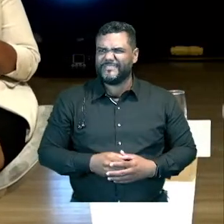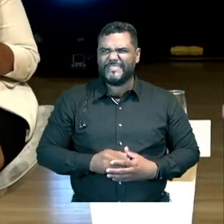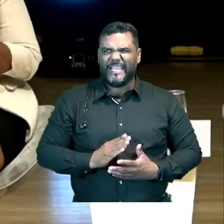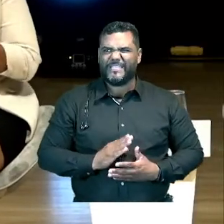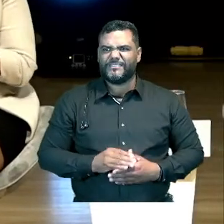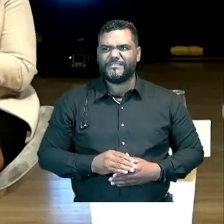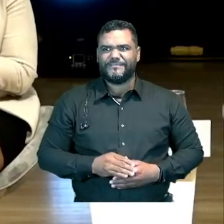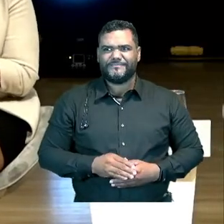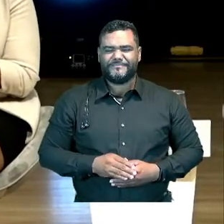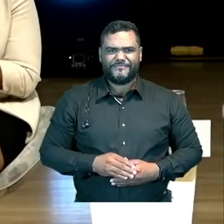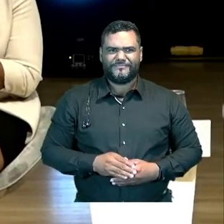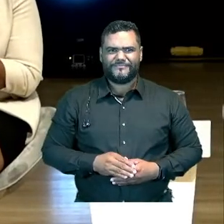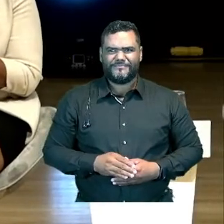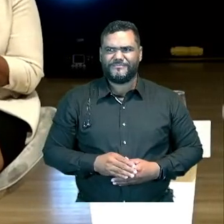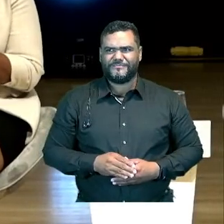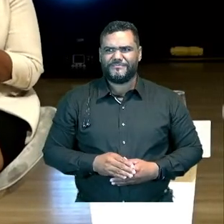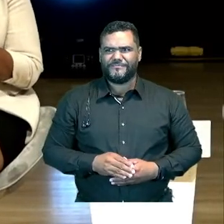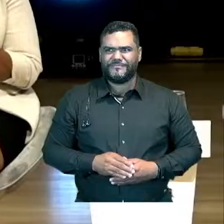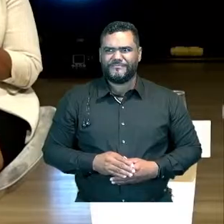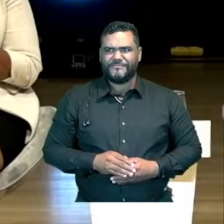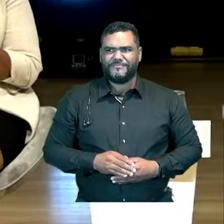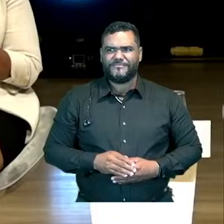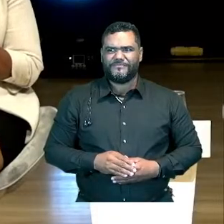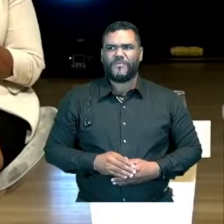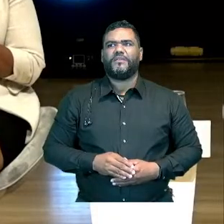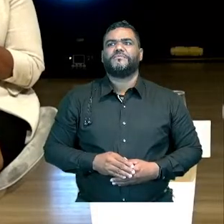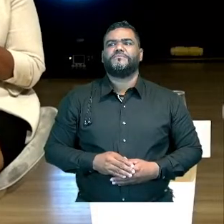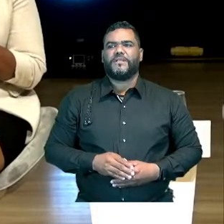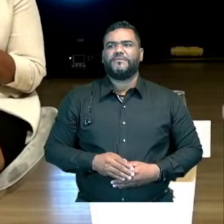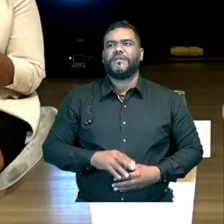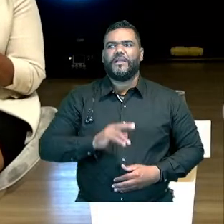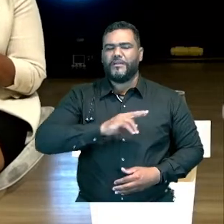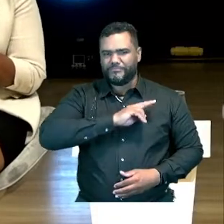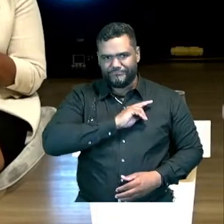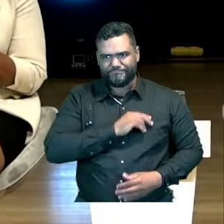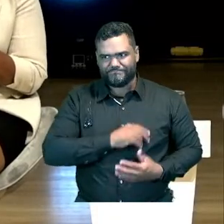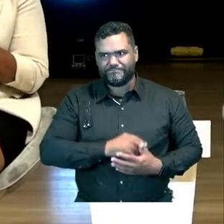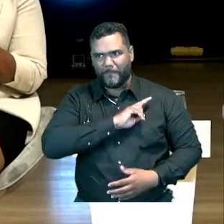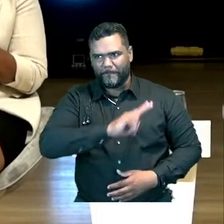Madam Vice President, for this opportunity.